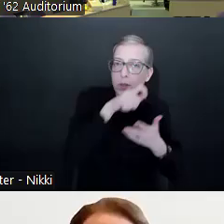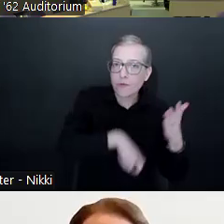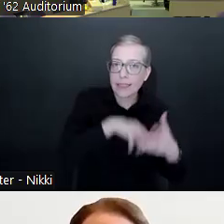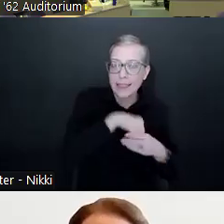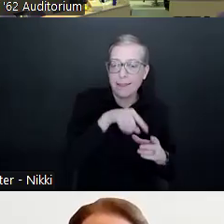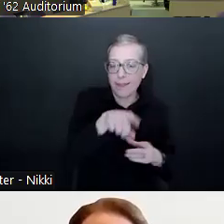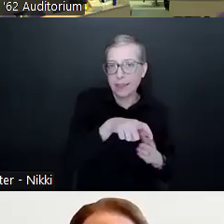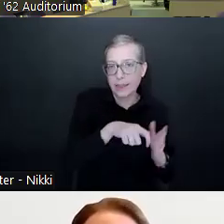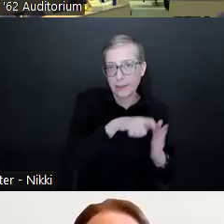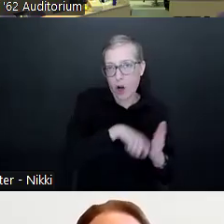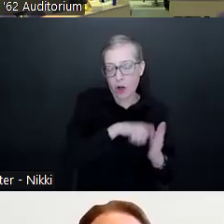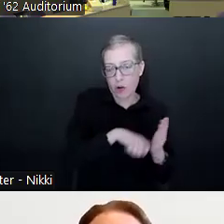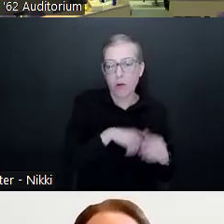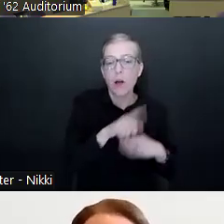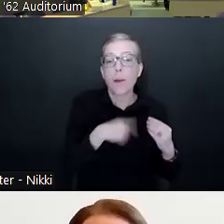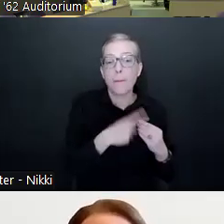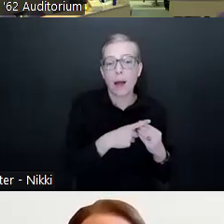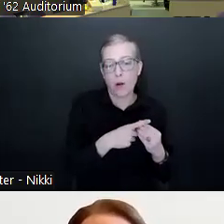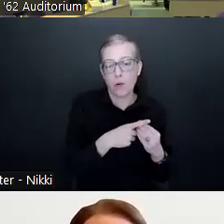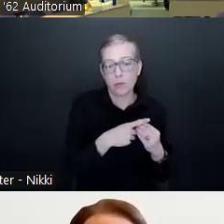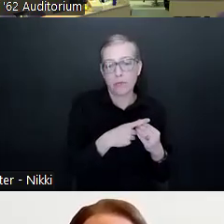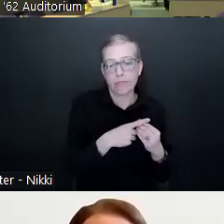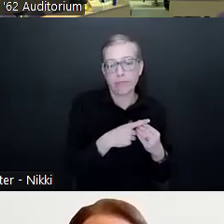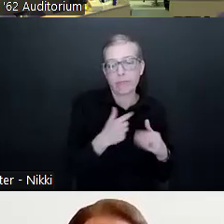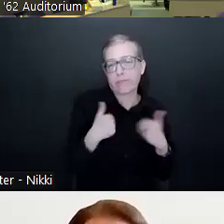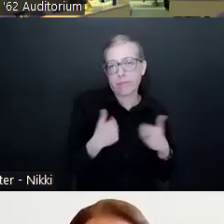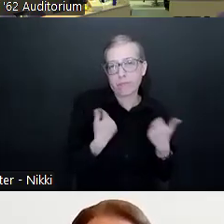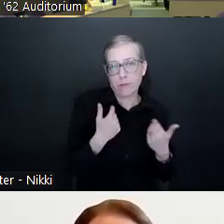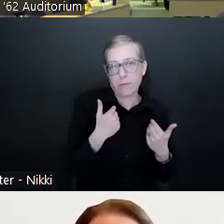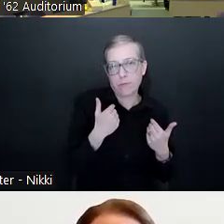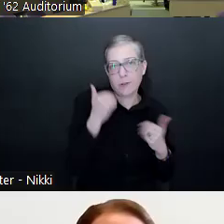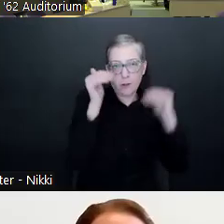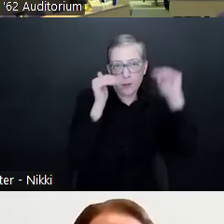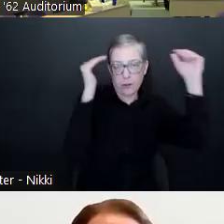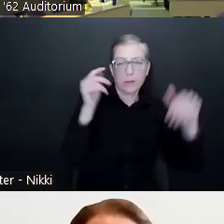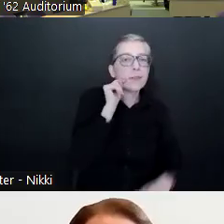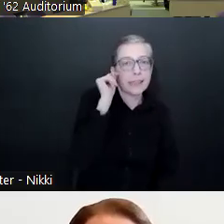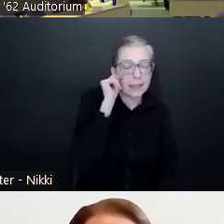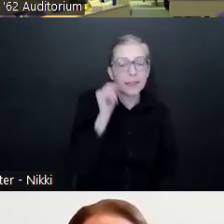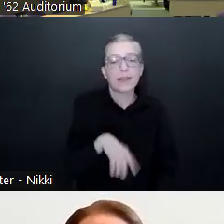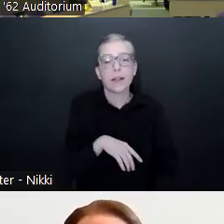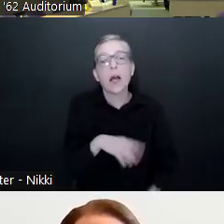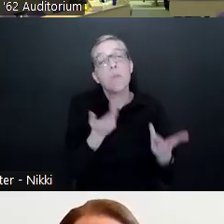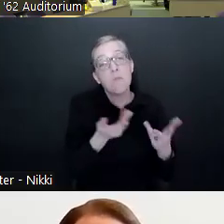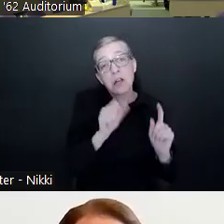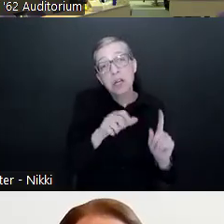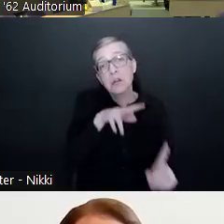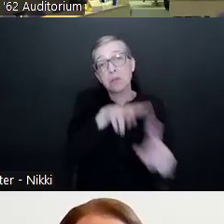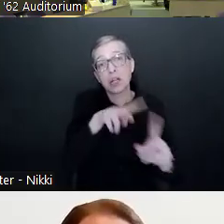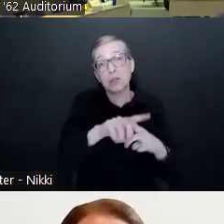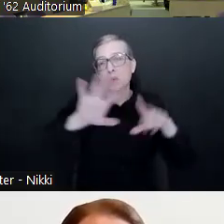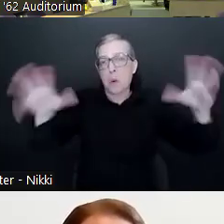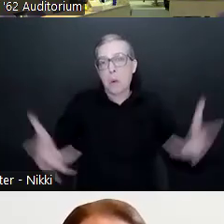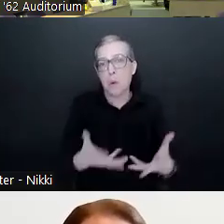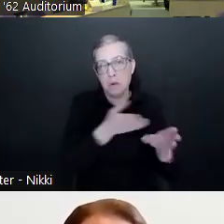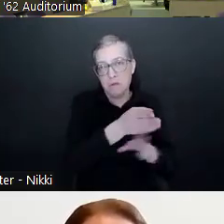with personality disorder, but really is relevant for the whole of the field of psychotherapy. So just all